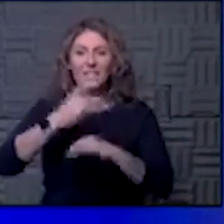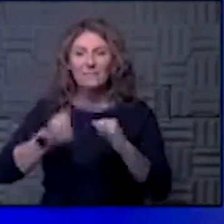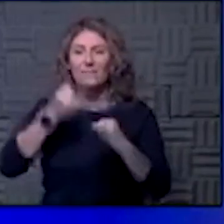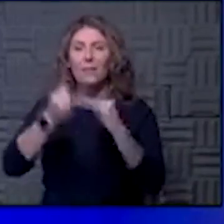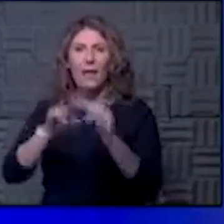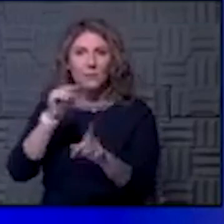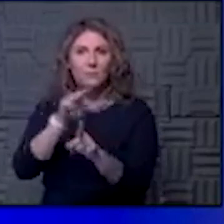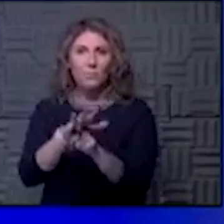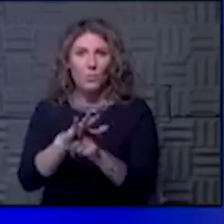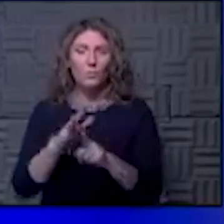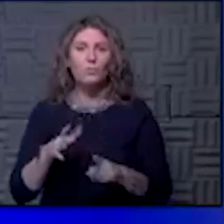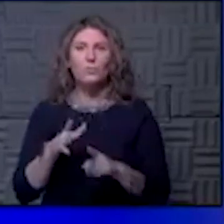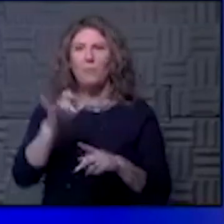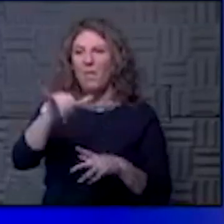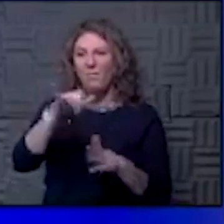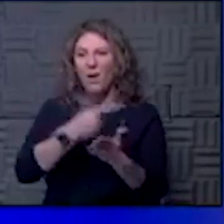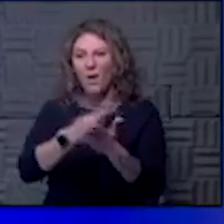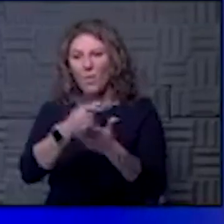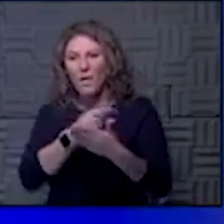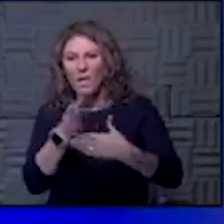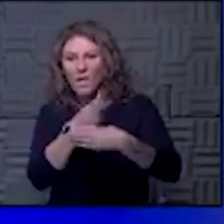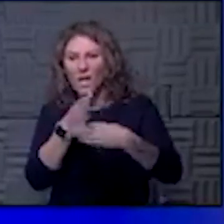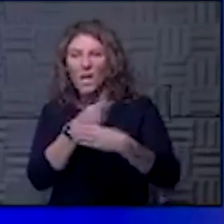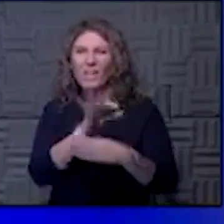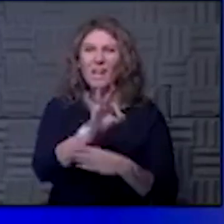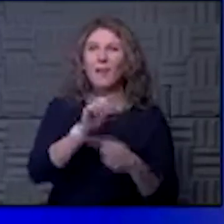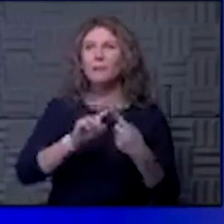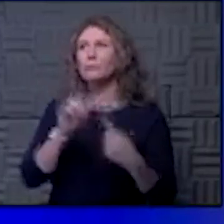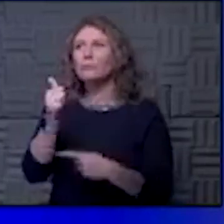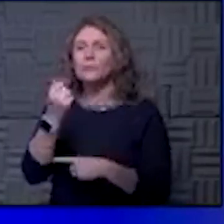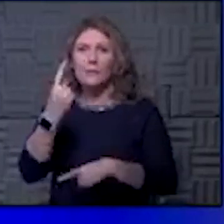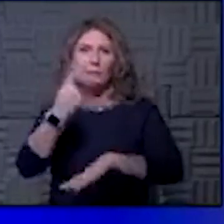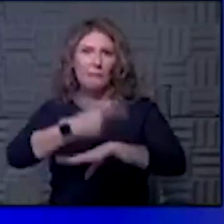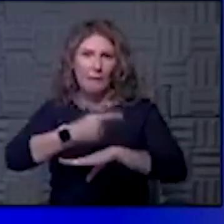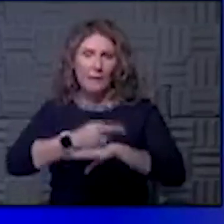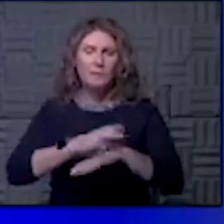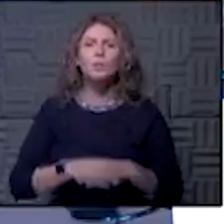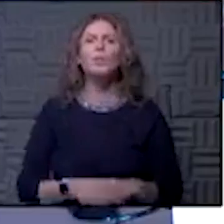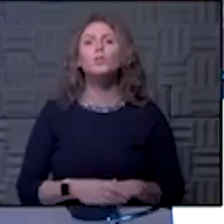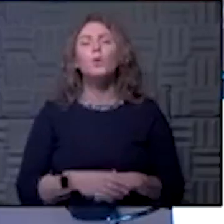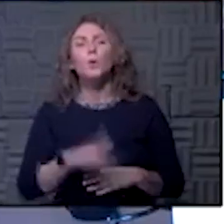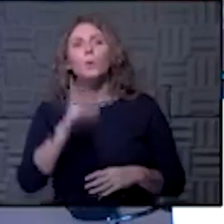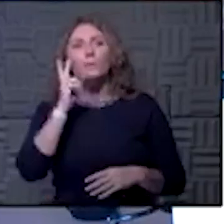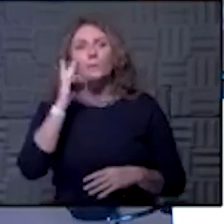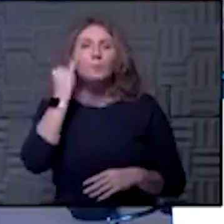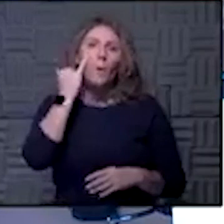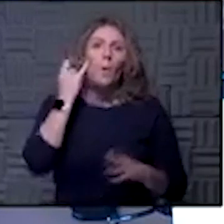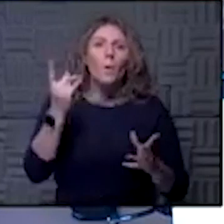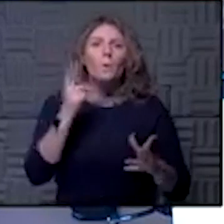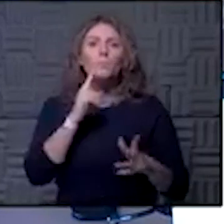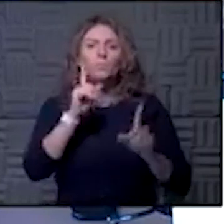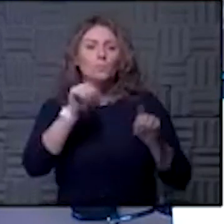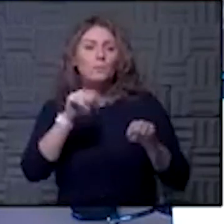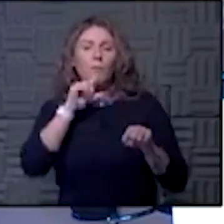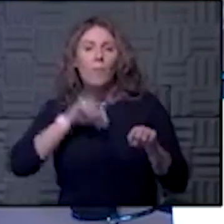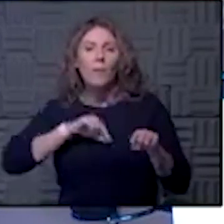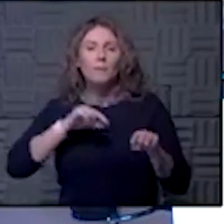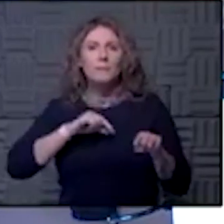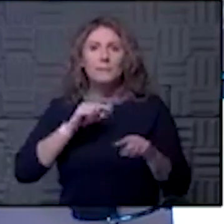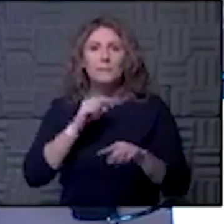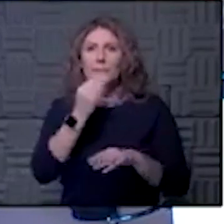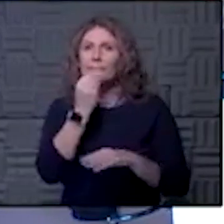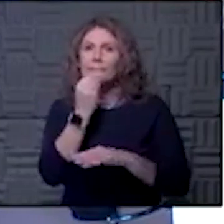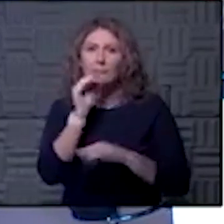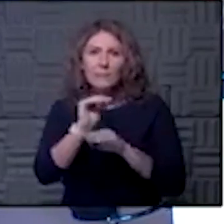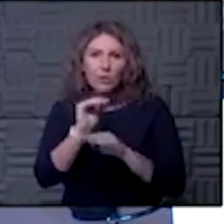in that week to 9 days or 10 days kind of place. So let's say if you were at Thanksgiving dinner, then really you want to wait till